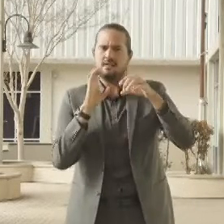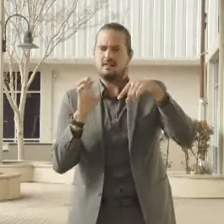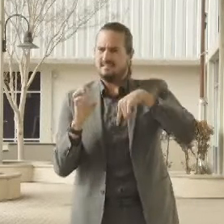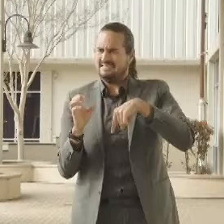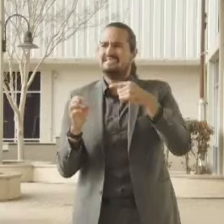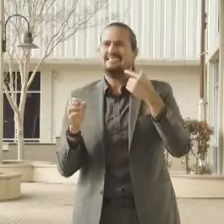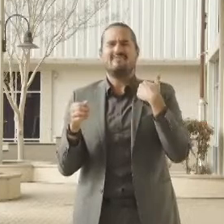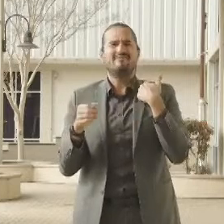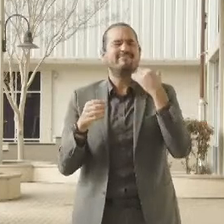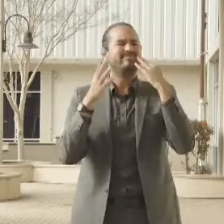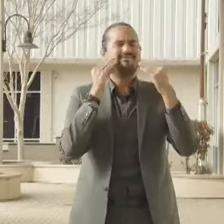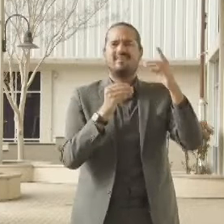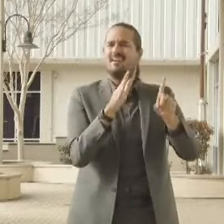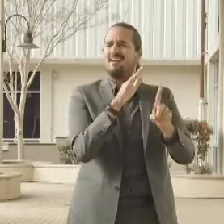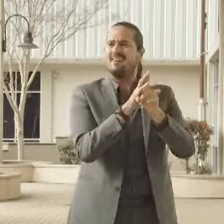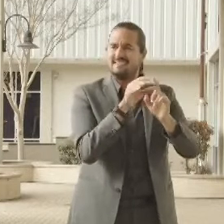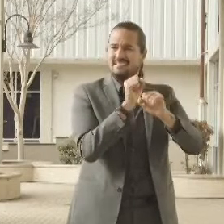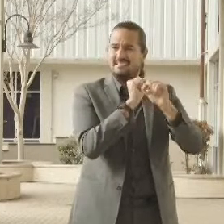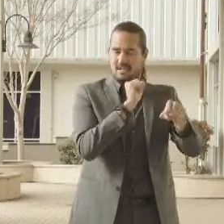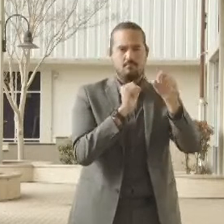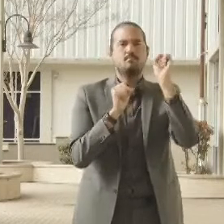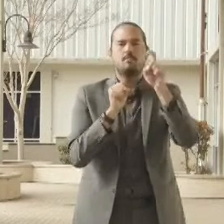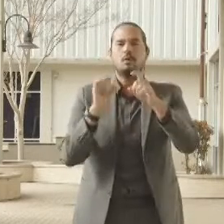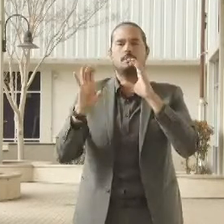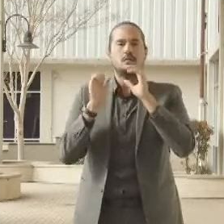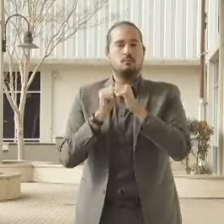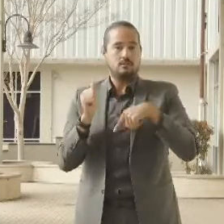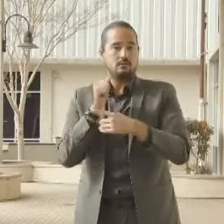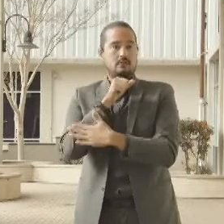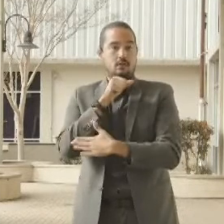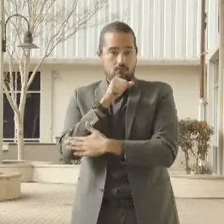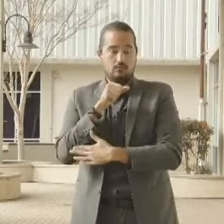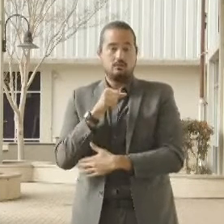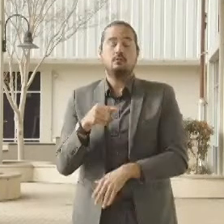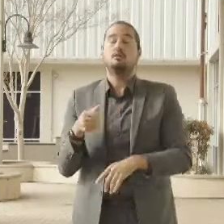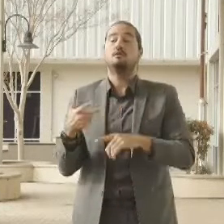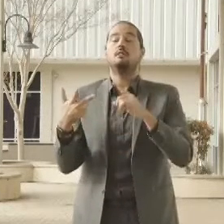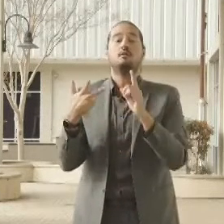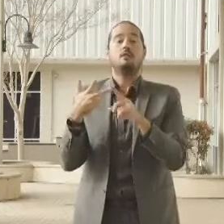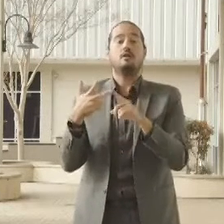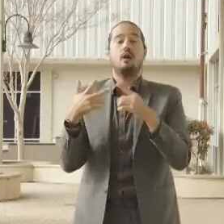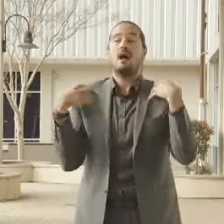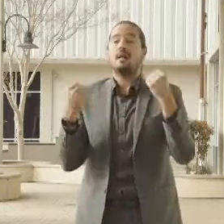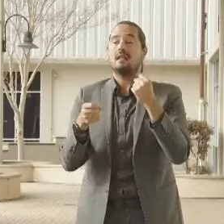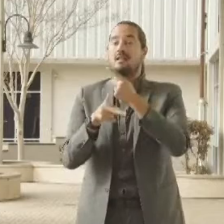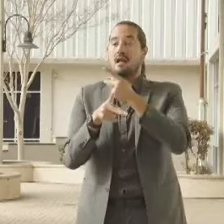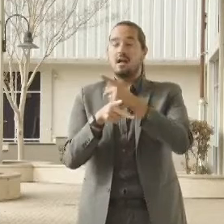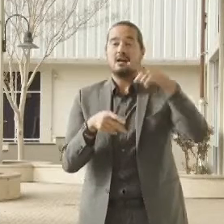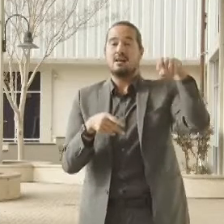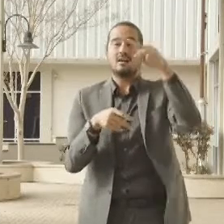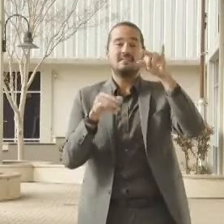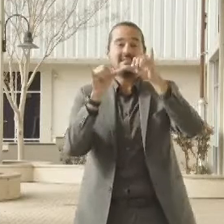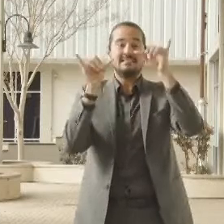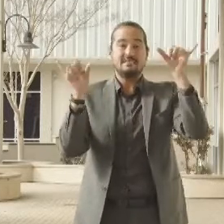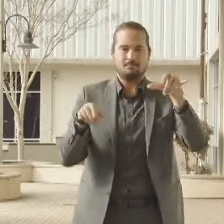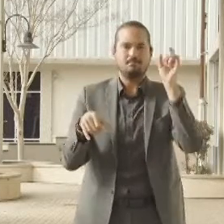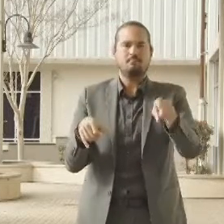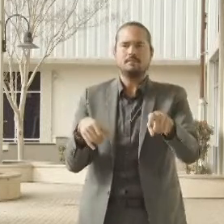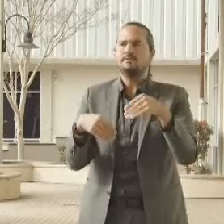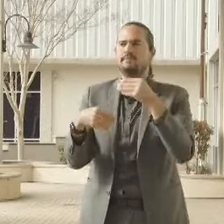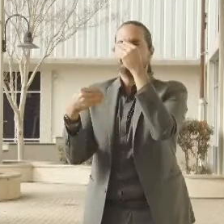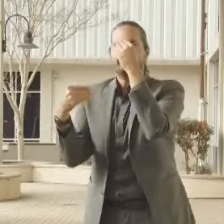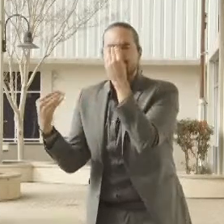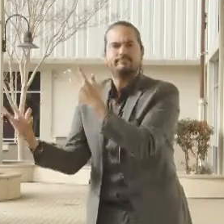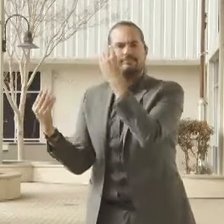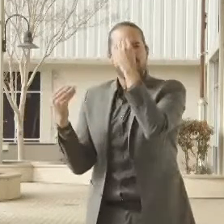finally, healthcare providers will be required to provide an updated notice to patients of their rights under this order. Some of you may